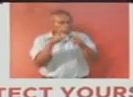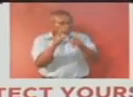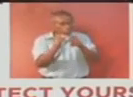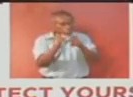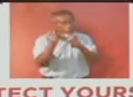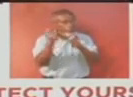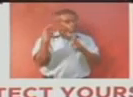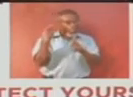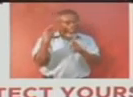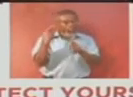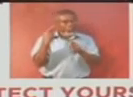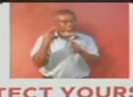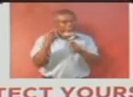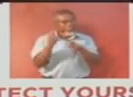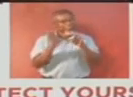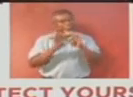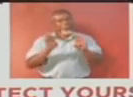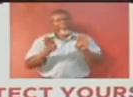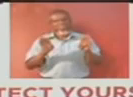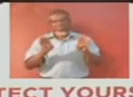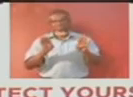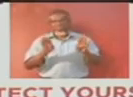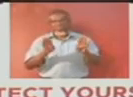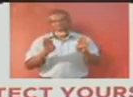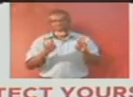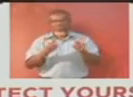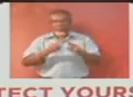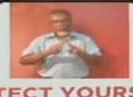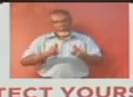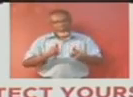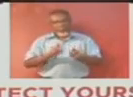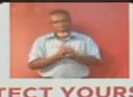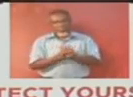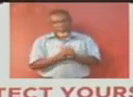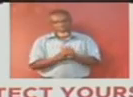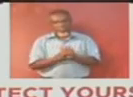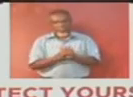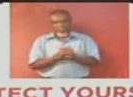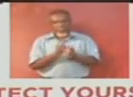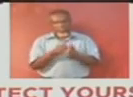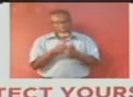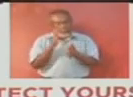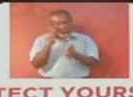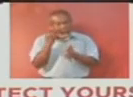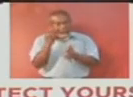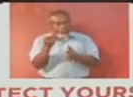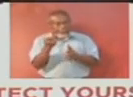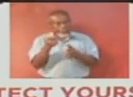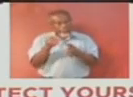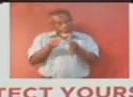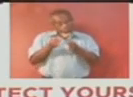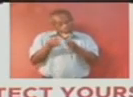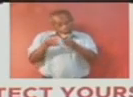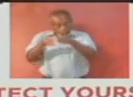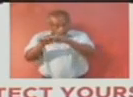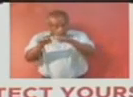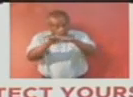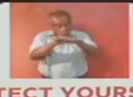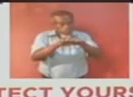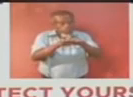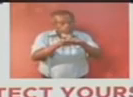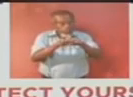to access whichever facility was being closed off at the time, and those too will affect the figures. All of that has to work its way through the